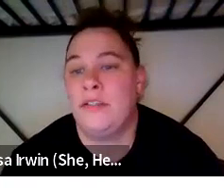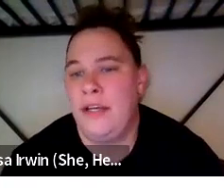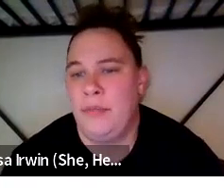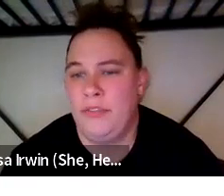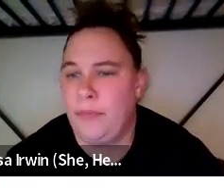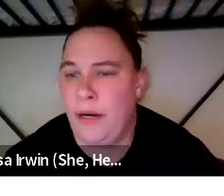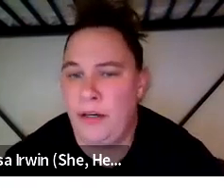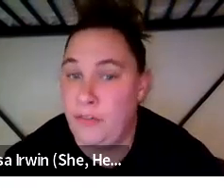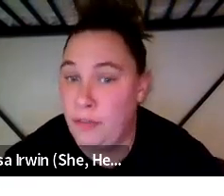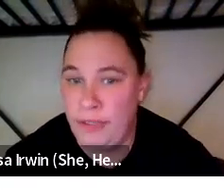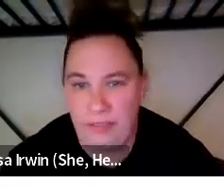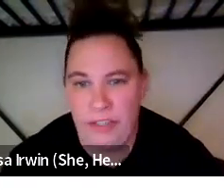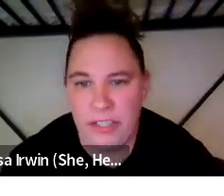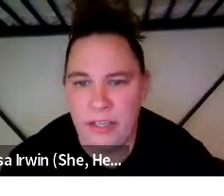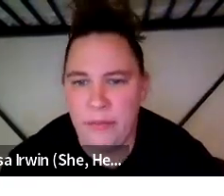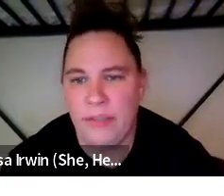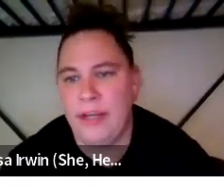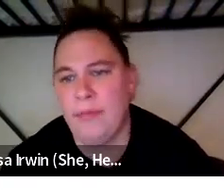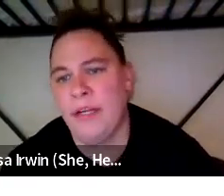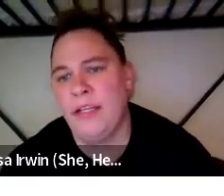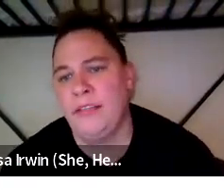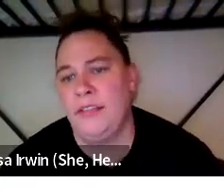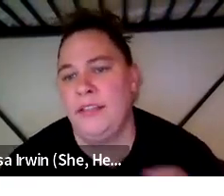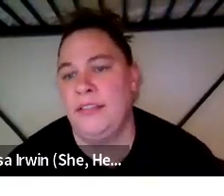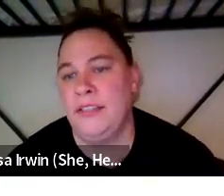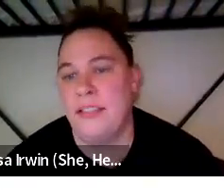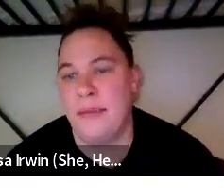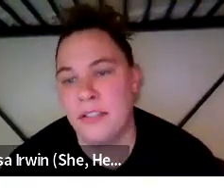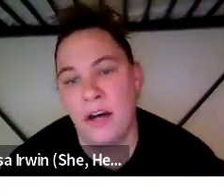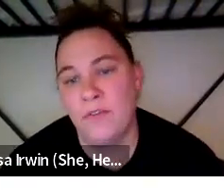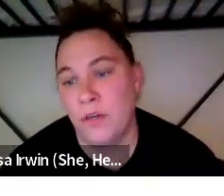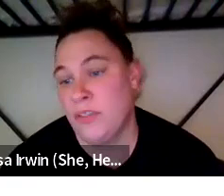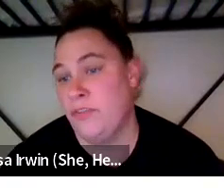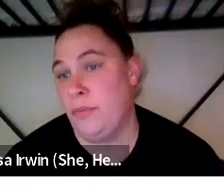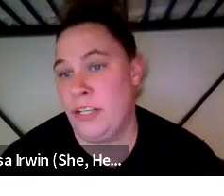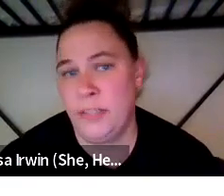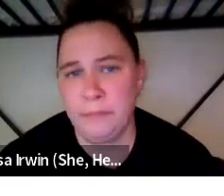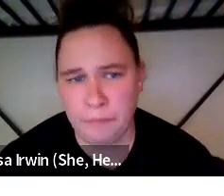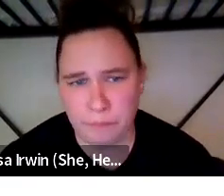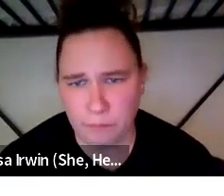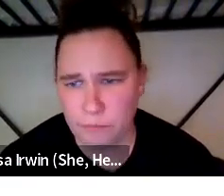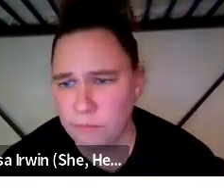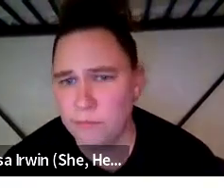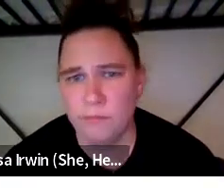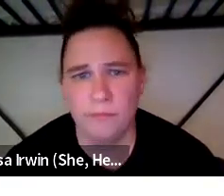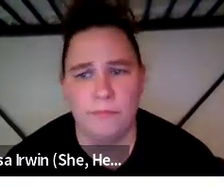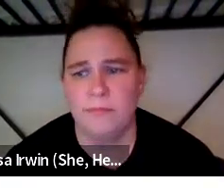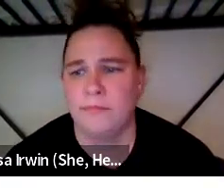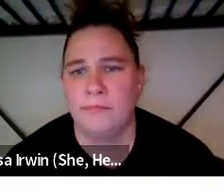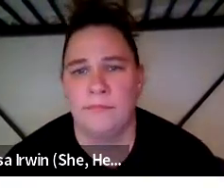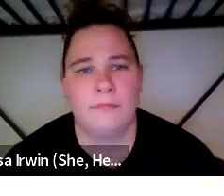a natural and beautiful part of human diversity while collaborating to dismantle all forms of oppression.